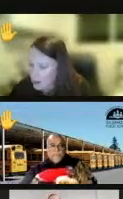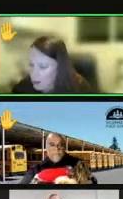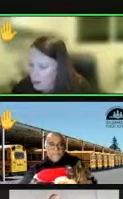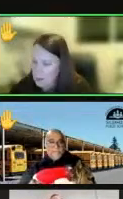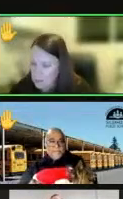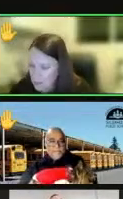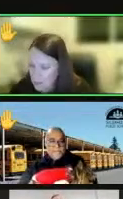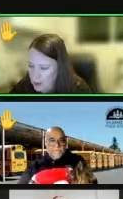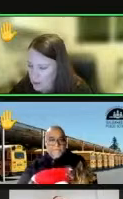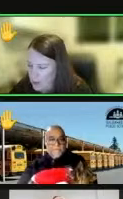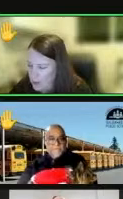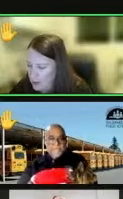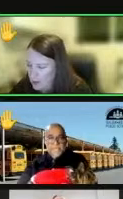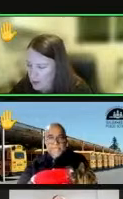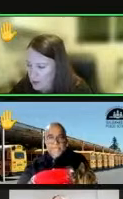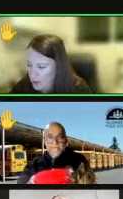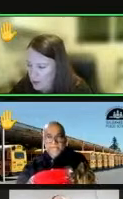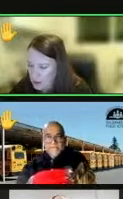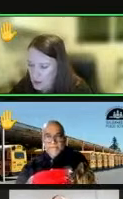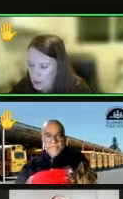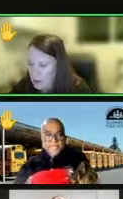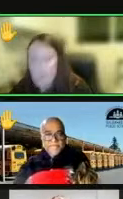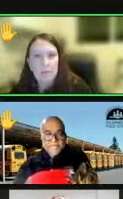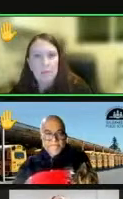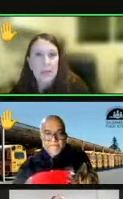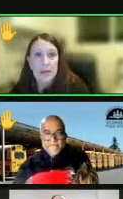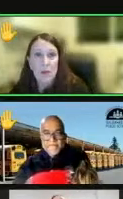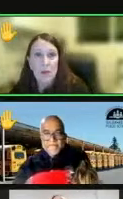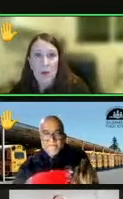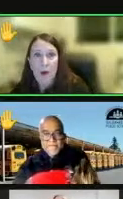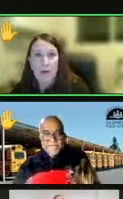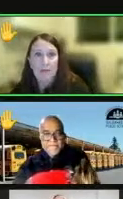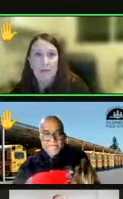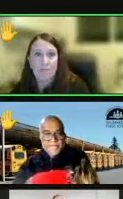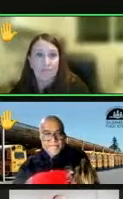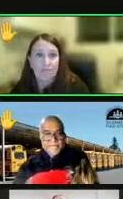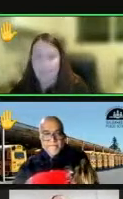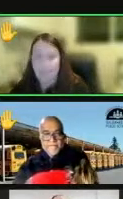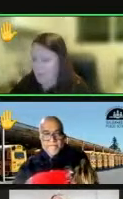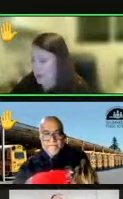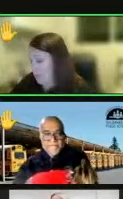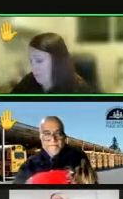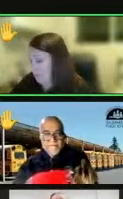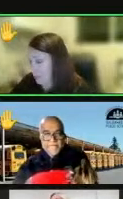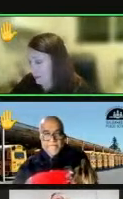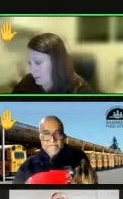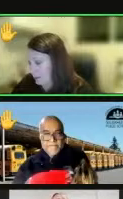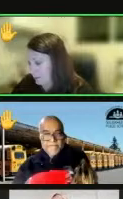Okay. I would be okay with that one because that's what we want.